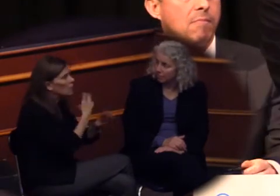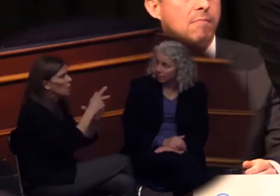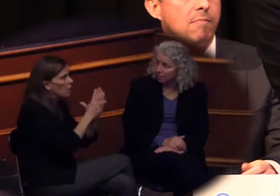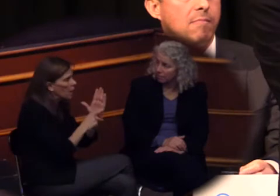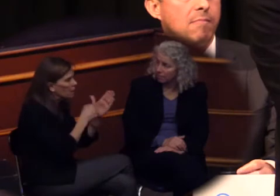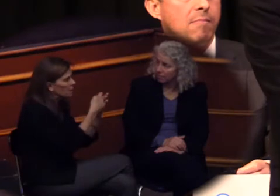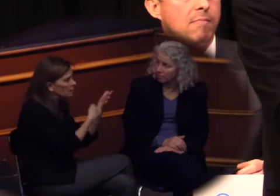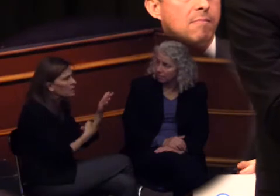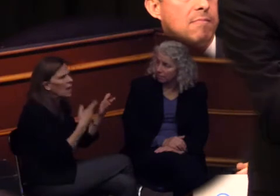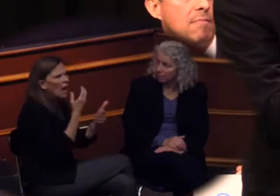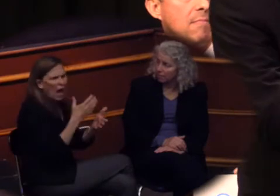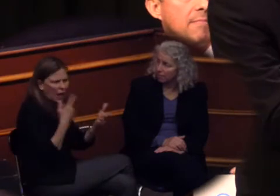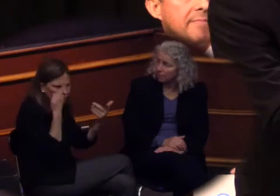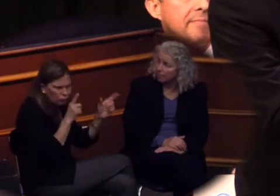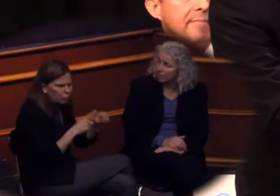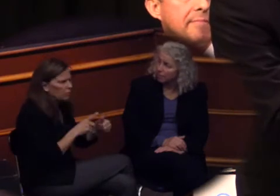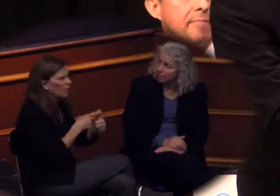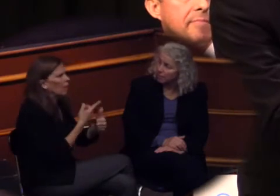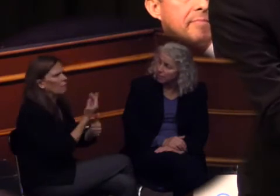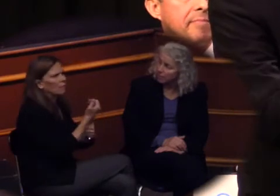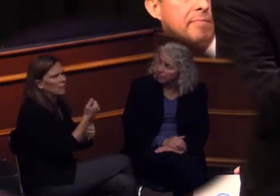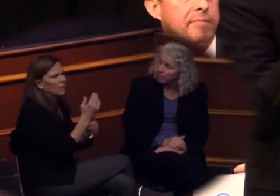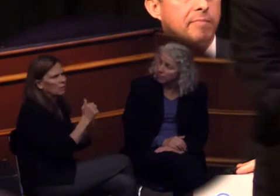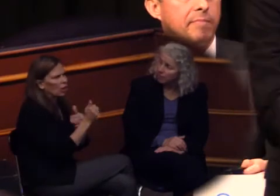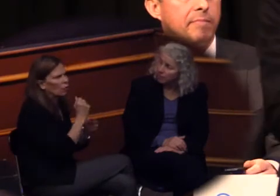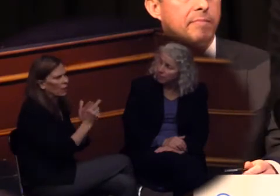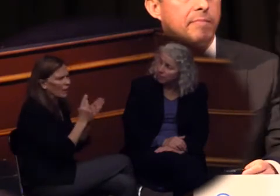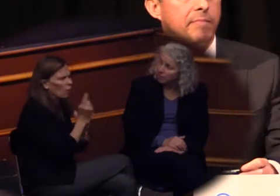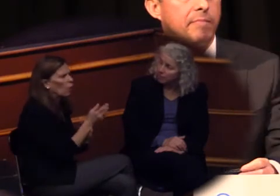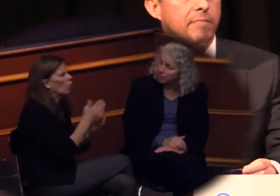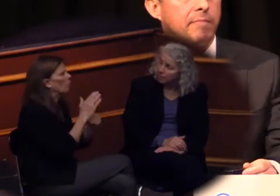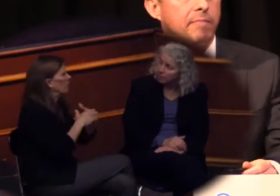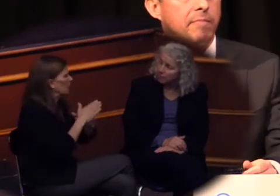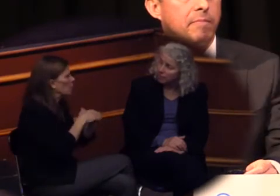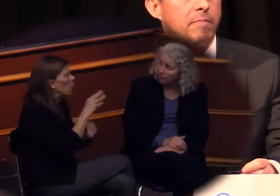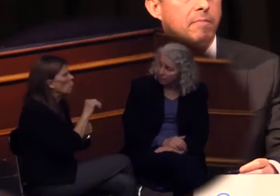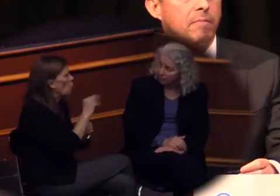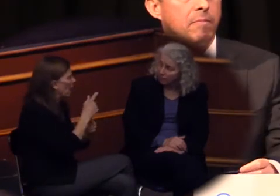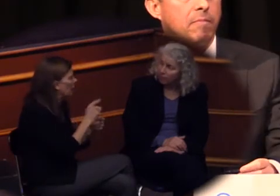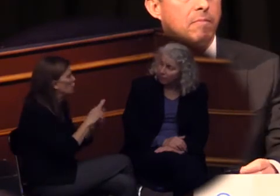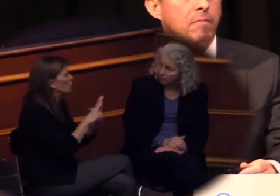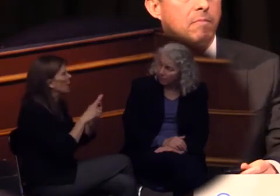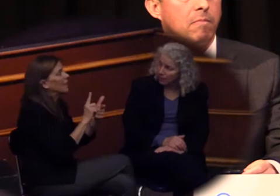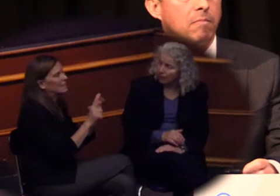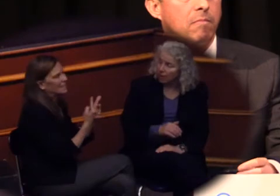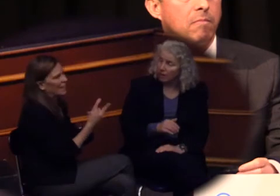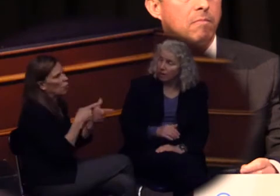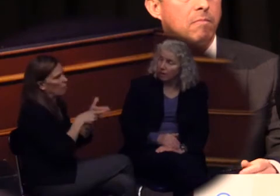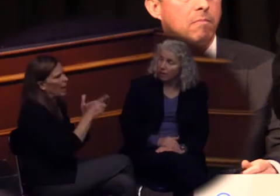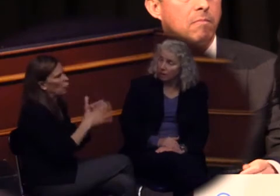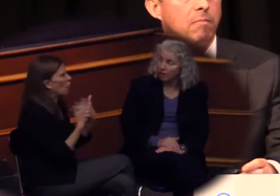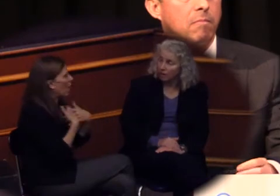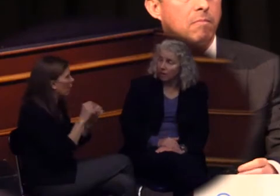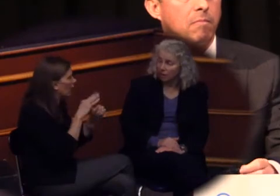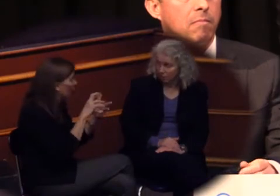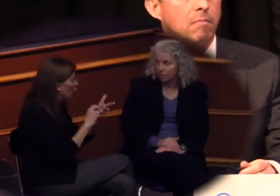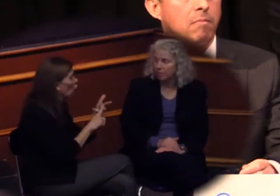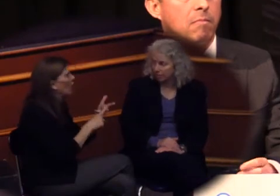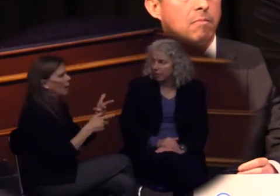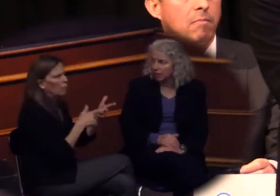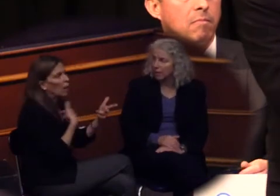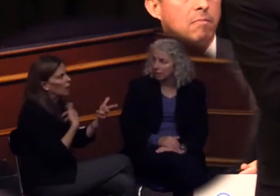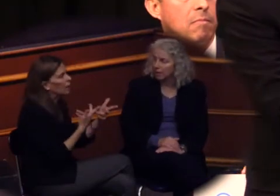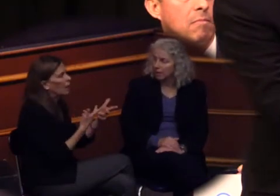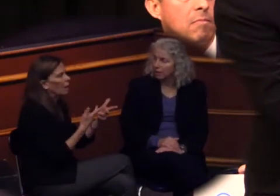$15 minimum wage, paid family leave, single-payer health care. We've got to get those in place now. But I also